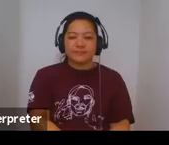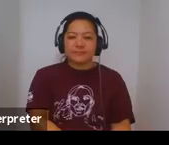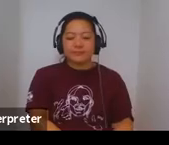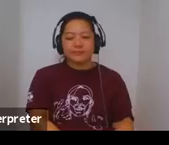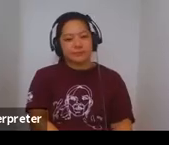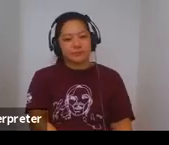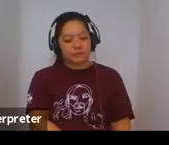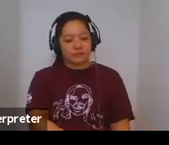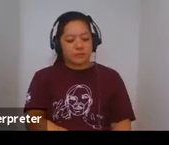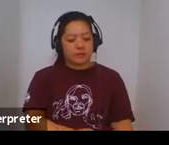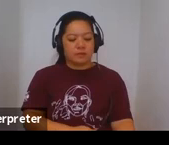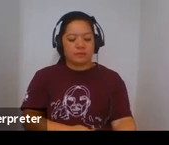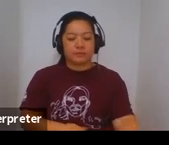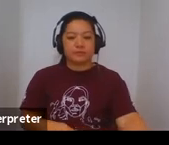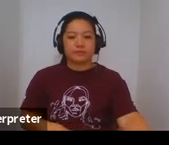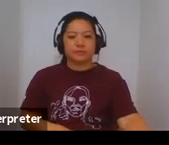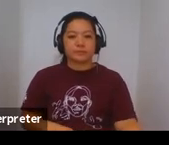the PowerPoint.